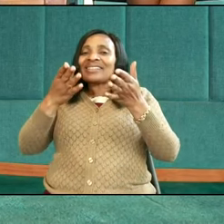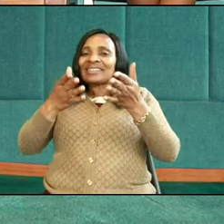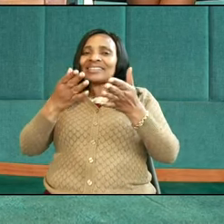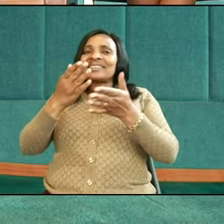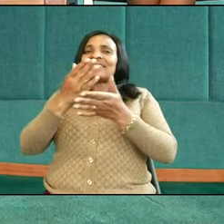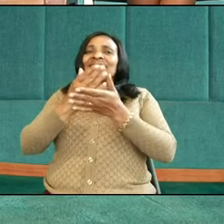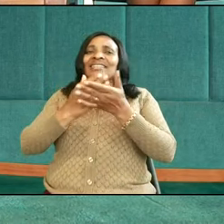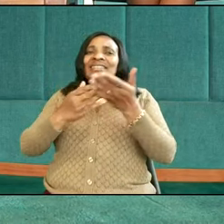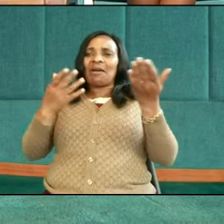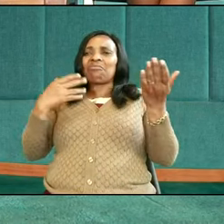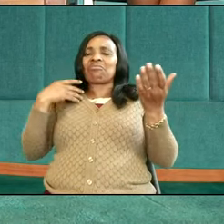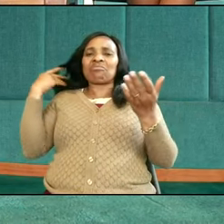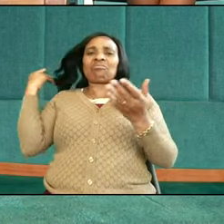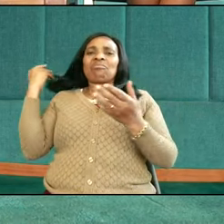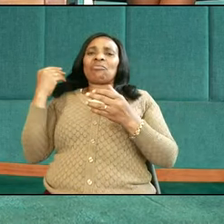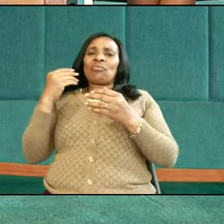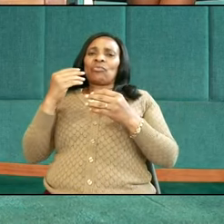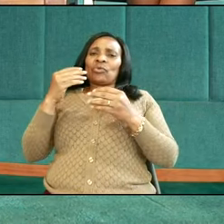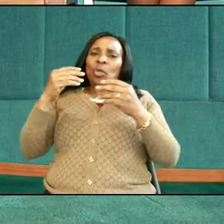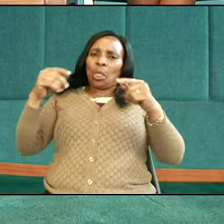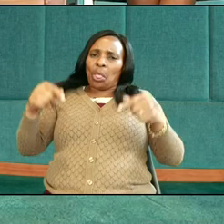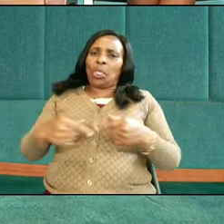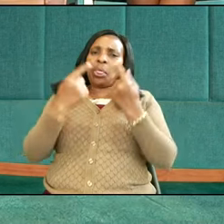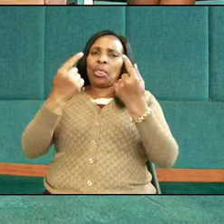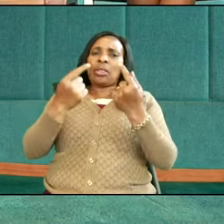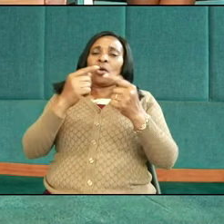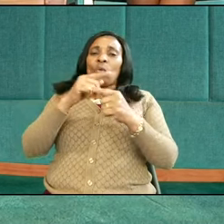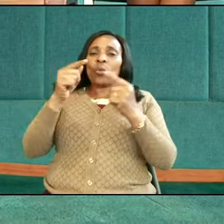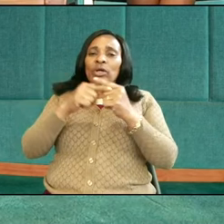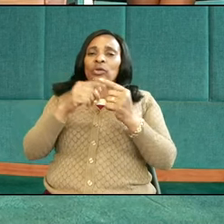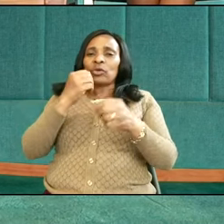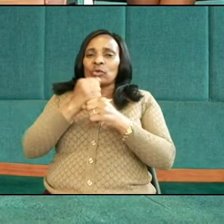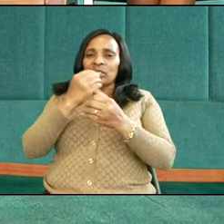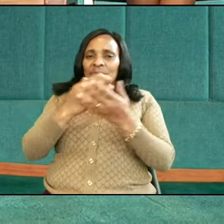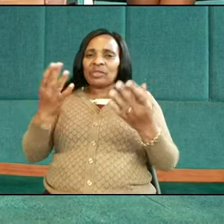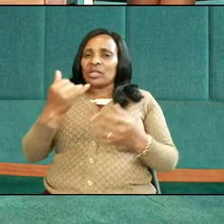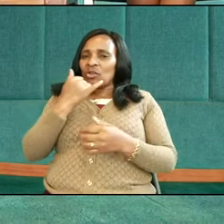there's some air of controversy. Whenever you're telling somebody, you know, you're doing something wrong,